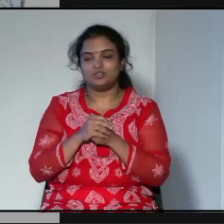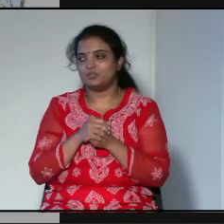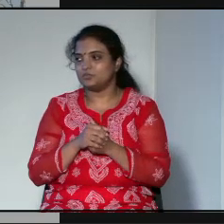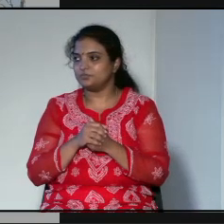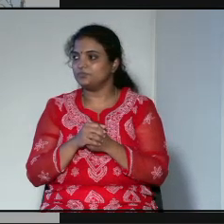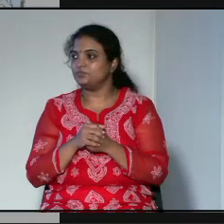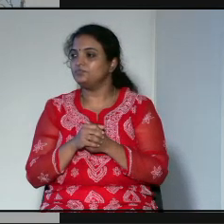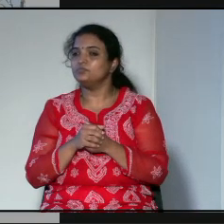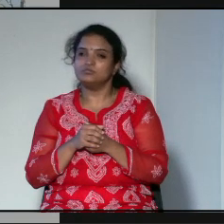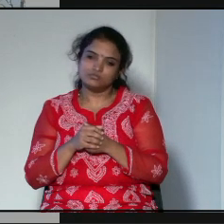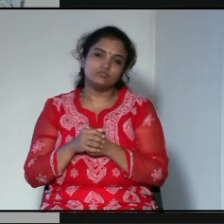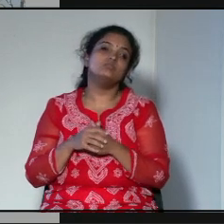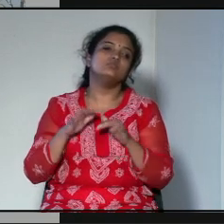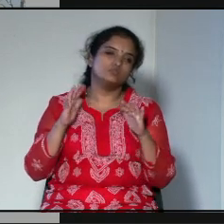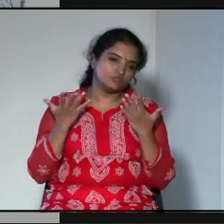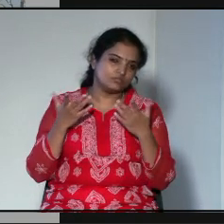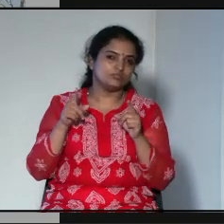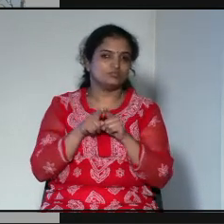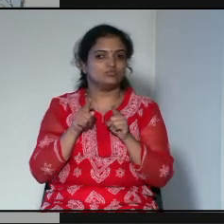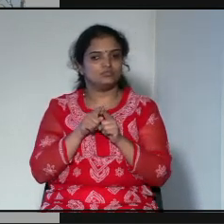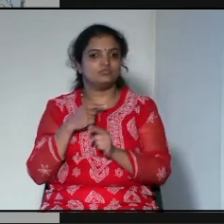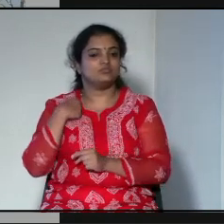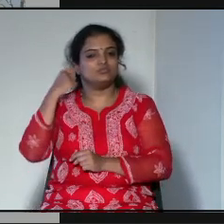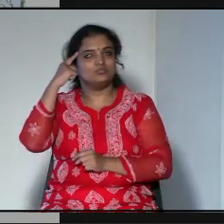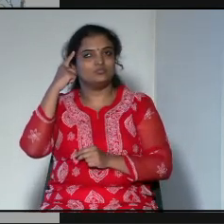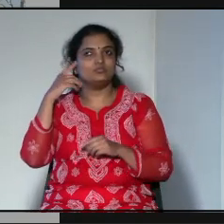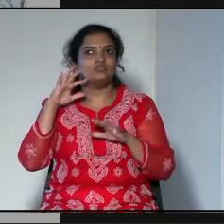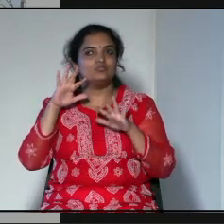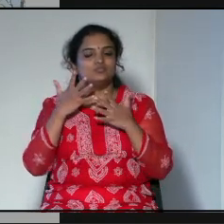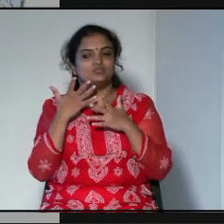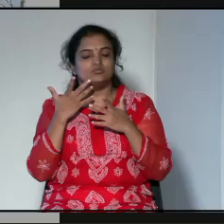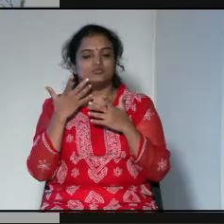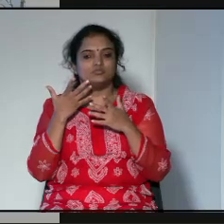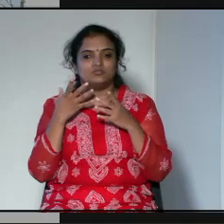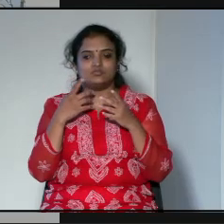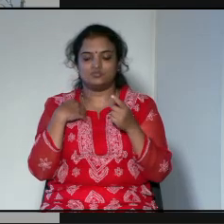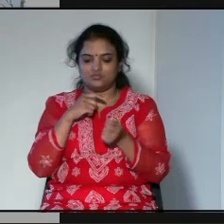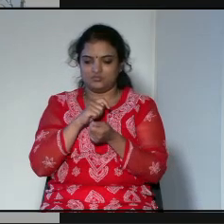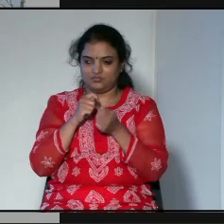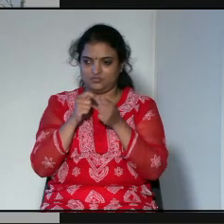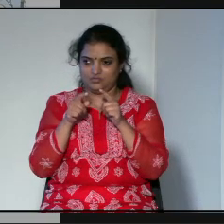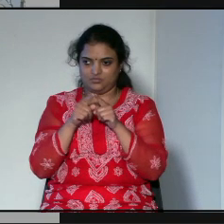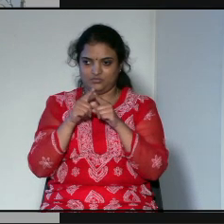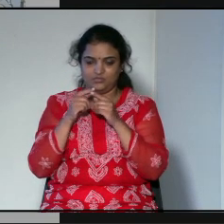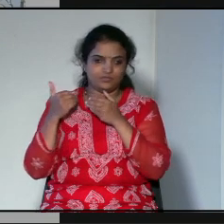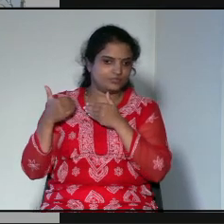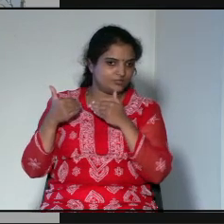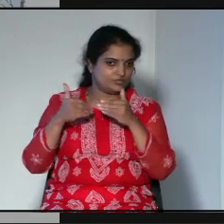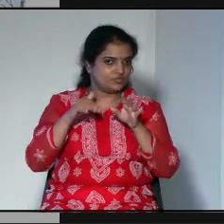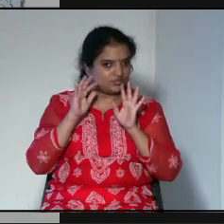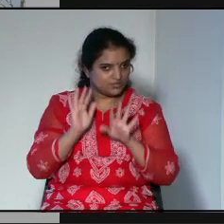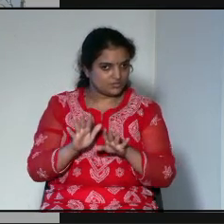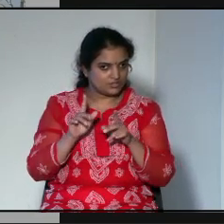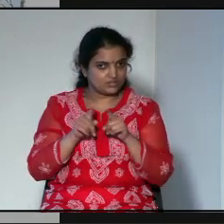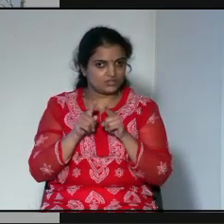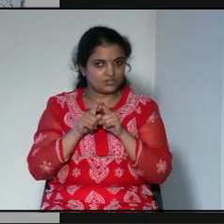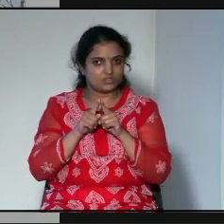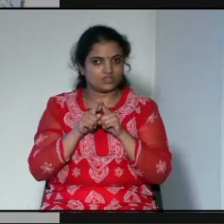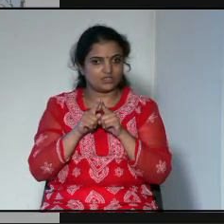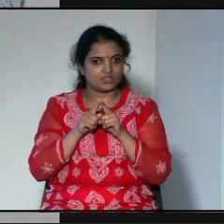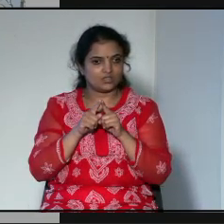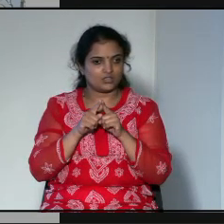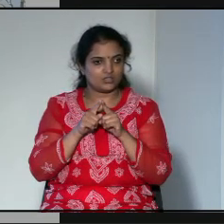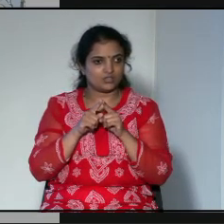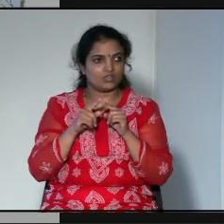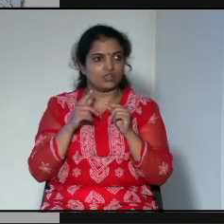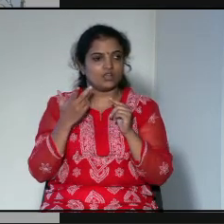So we are also pushed to think of another kind of radical makeover that the Buddha undergoes as he moves far from the art world